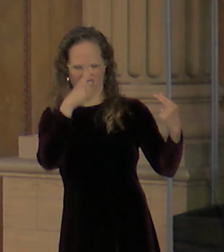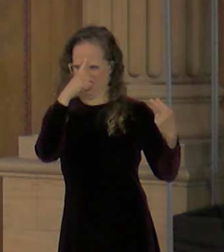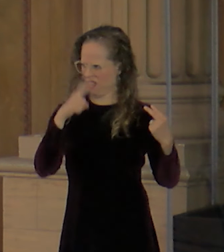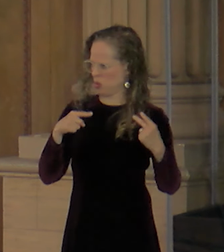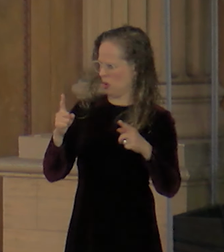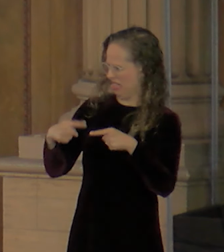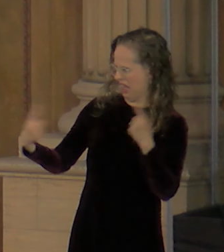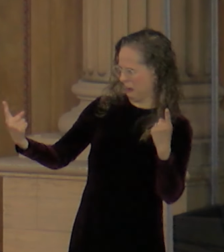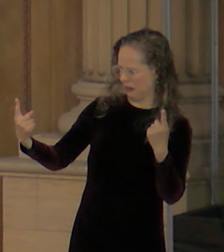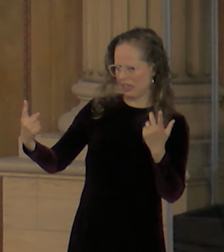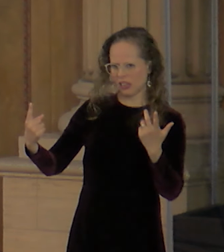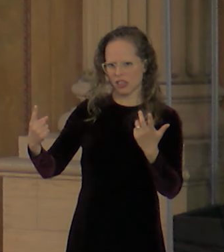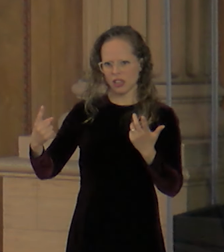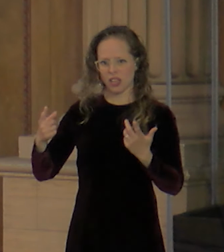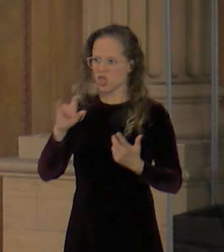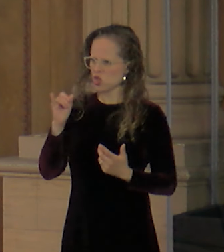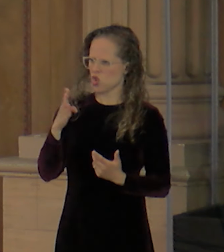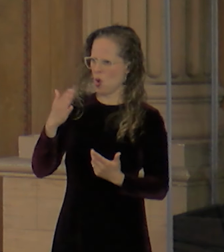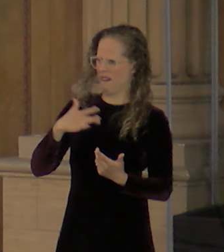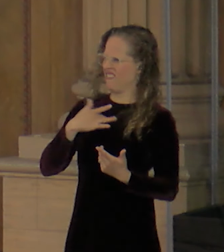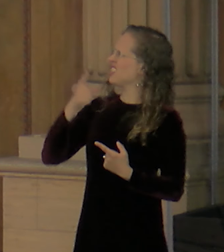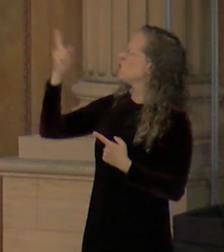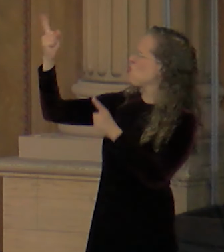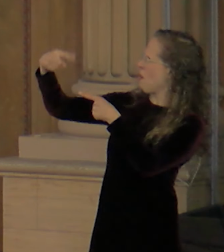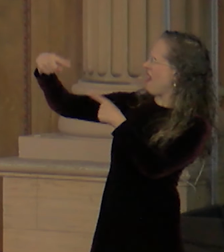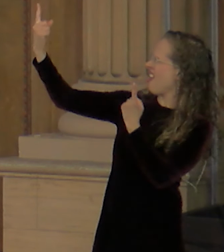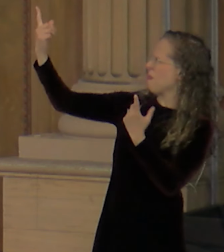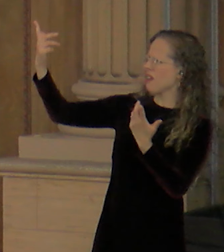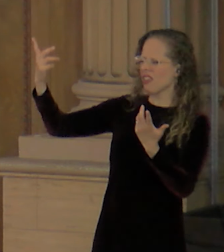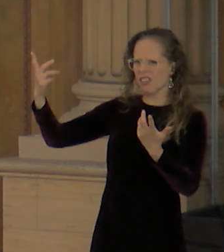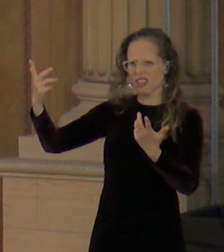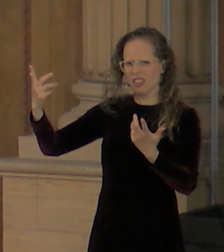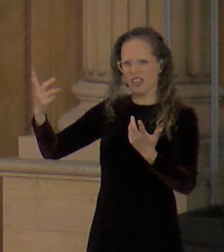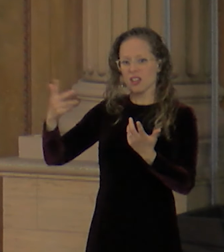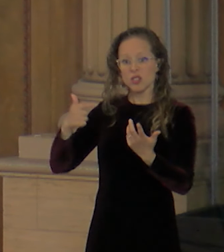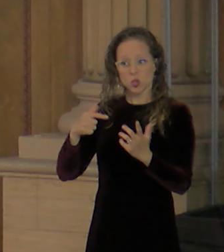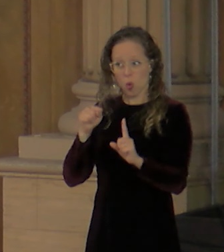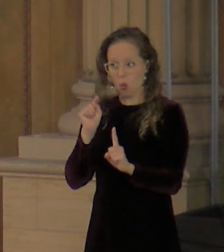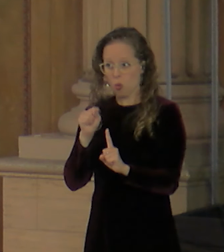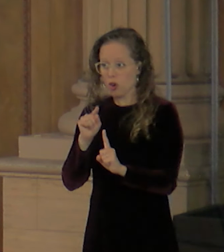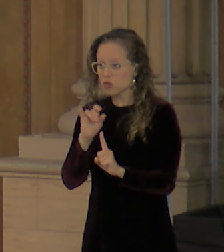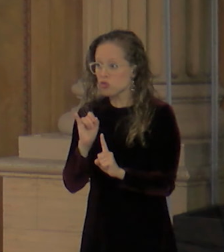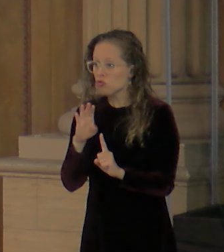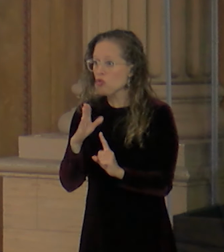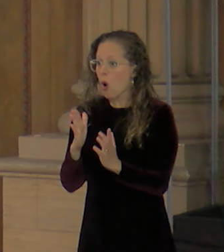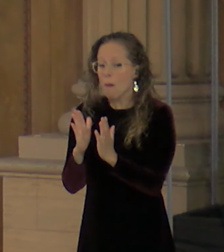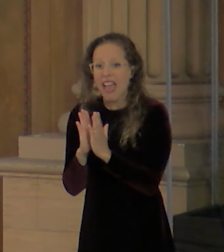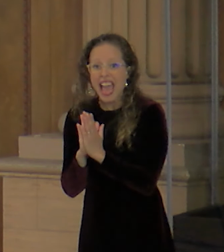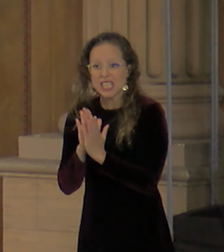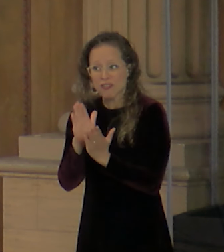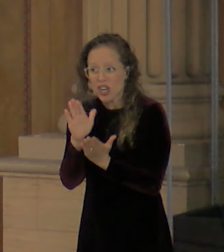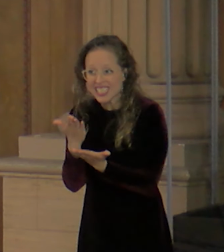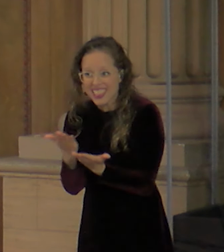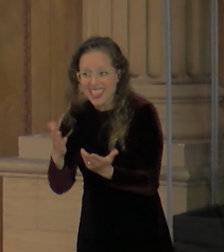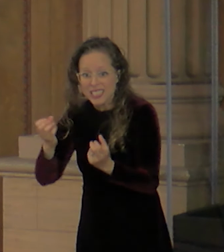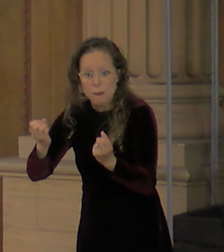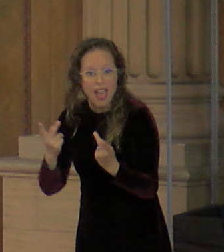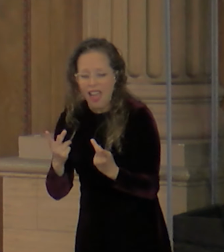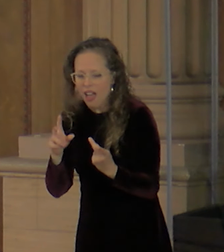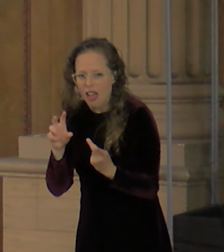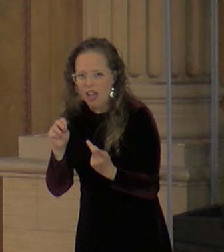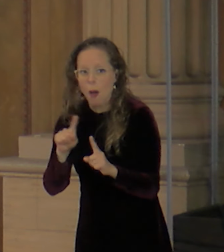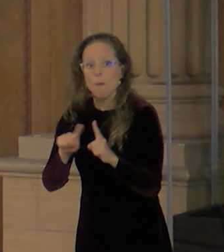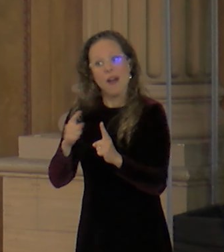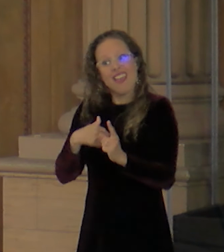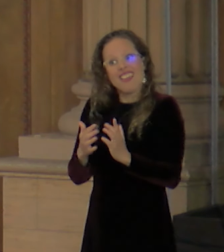enemy. He never asks to get back all that he lost, but the one thing that's grieving him the whole time is that he doesn't have that